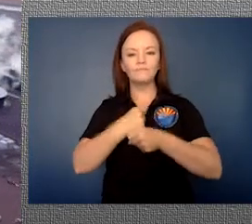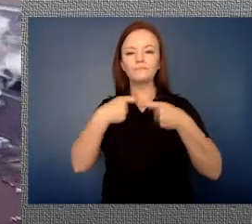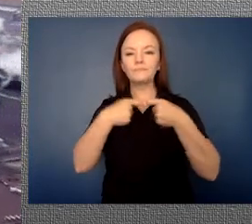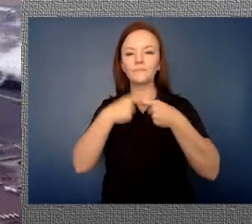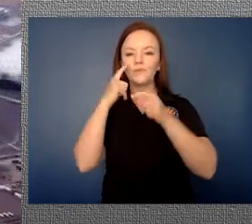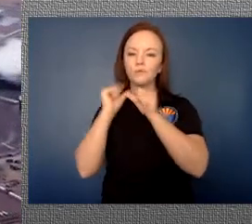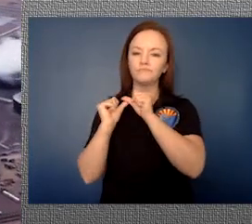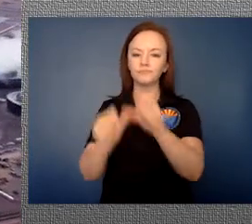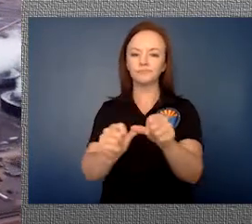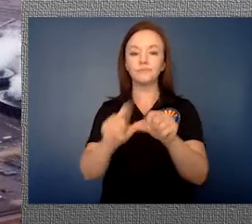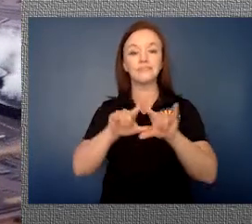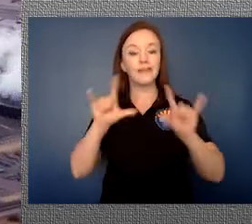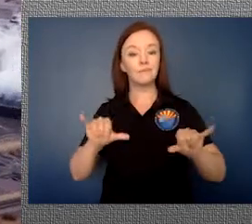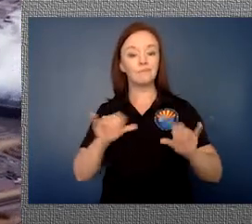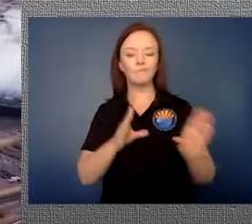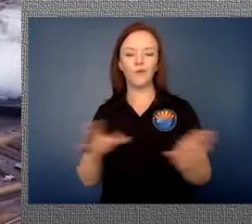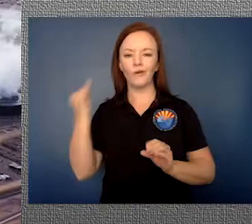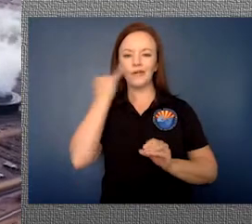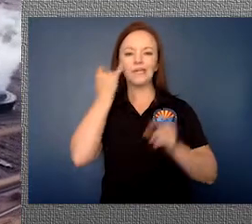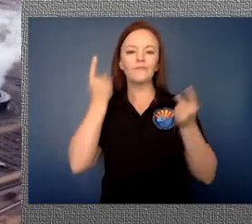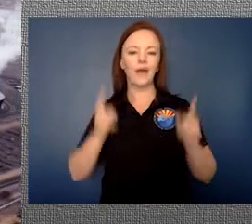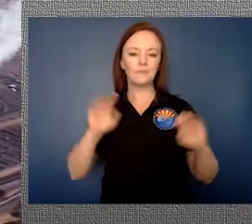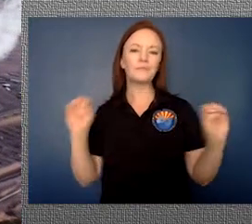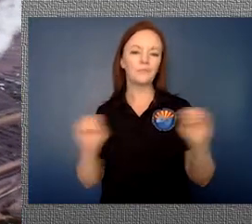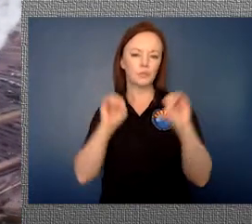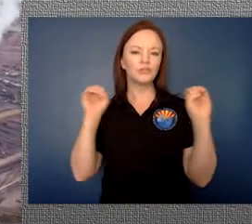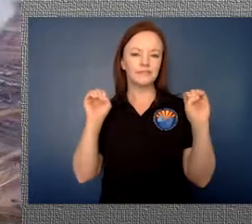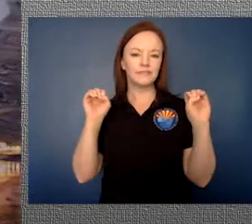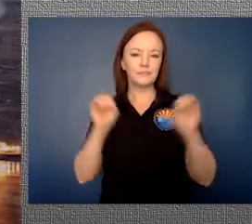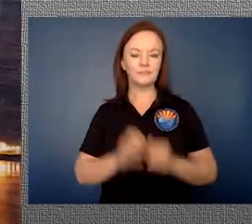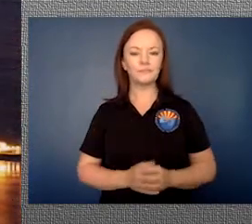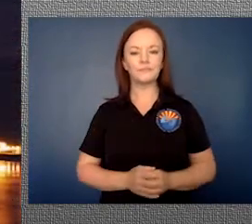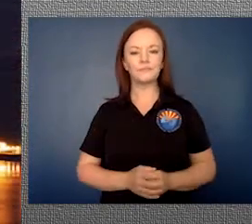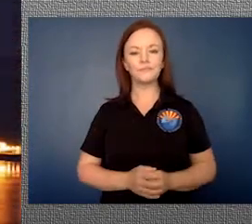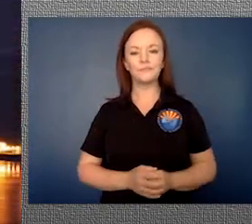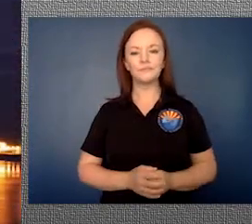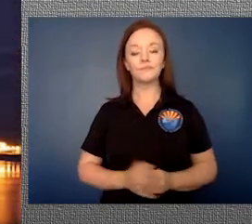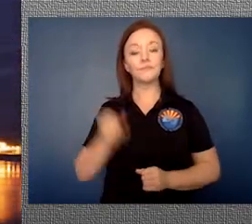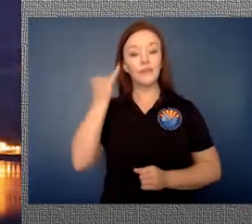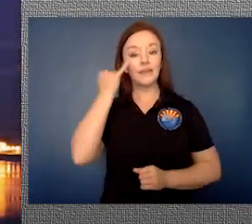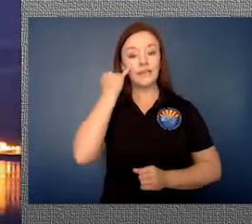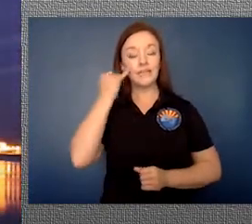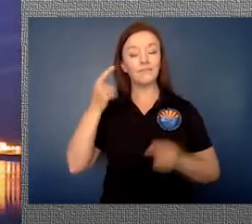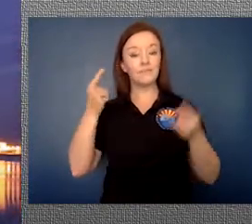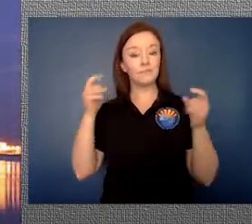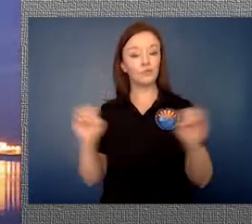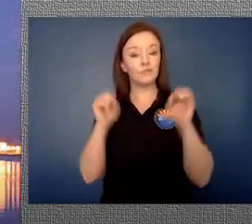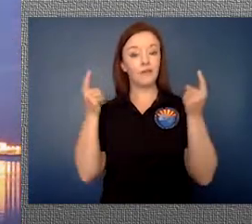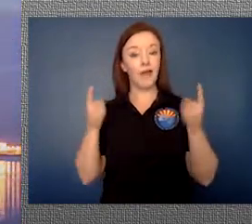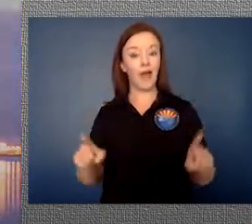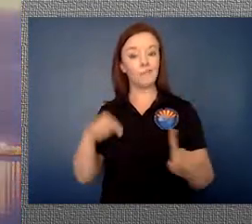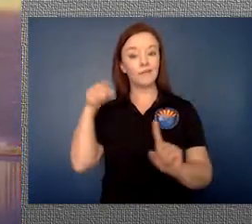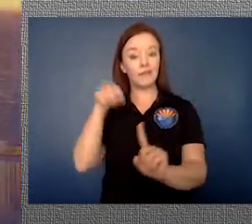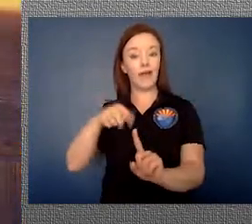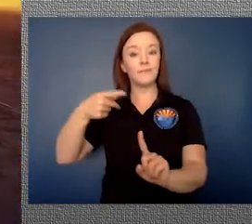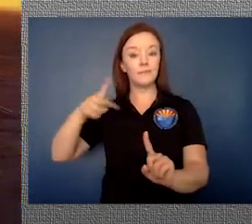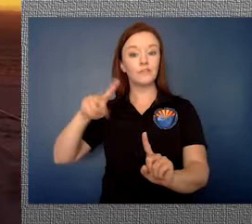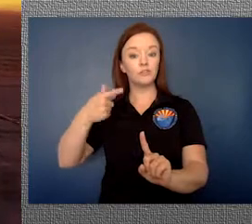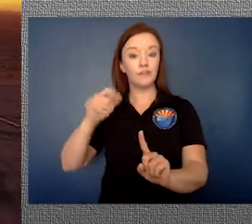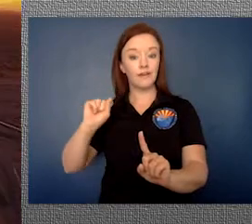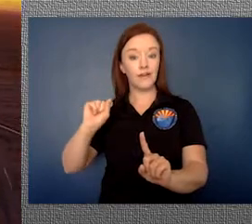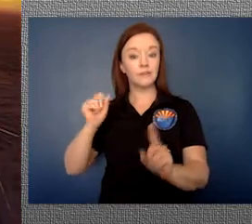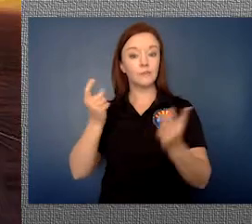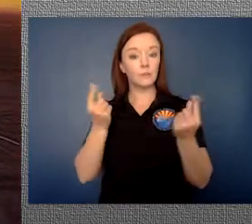proactively prepare for the remote possibility of a radiological emergency. In the unlikely event of an emergency at Palo Verde,